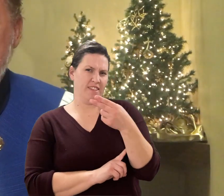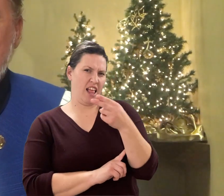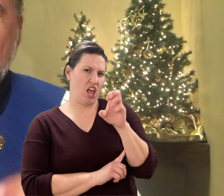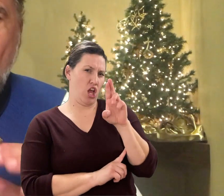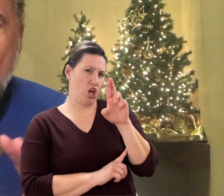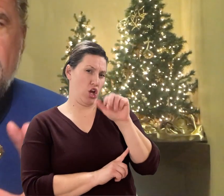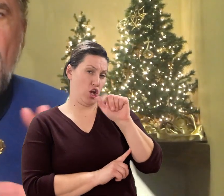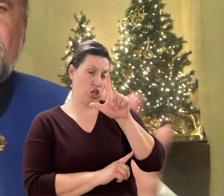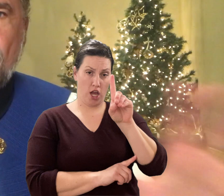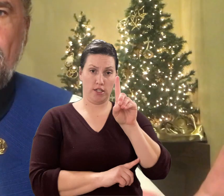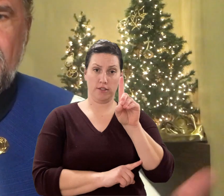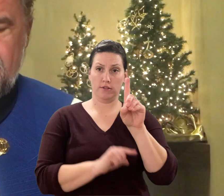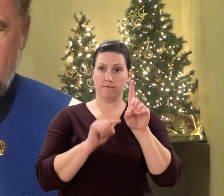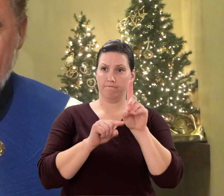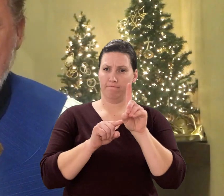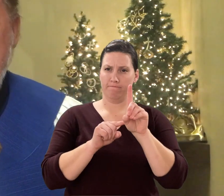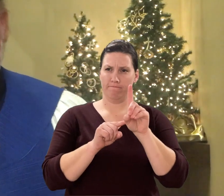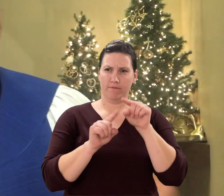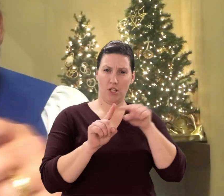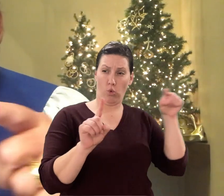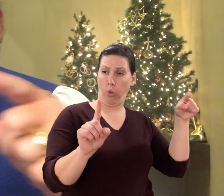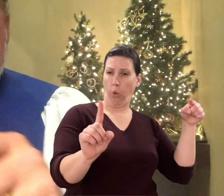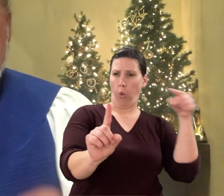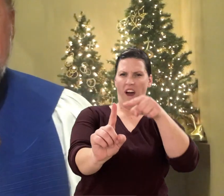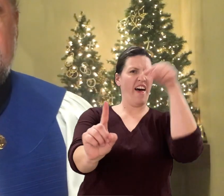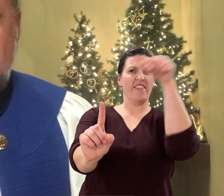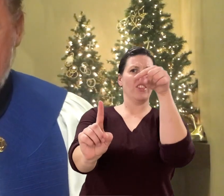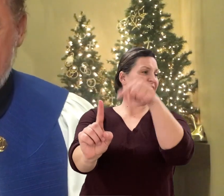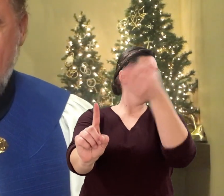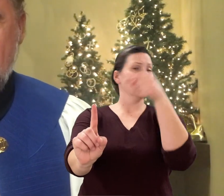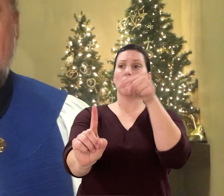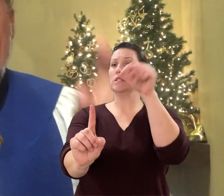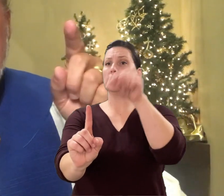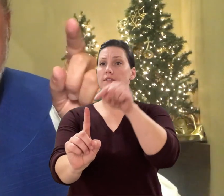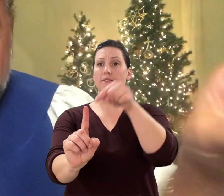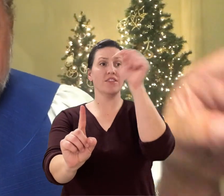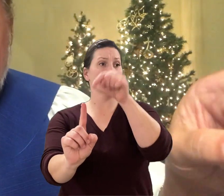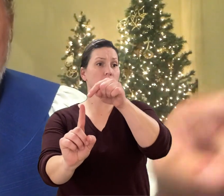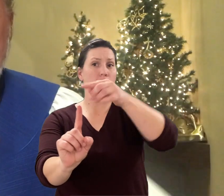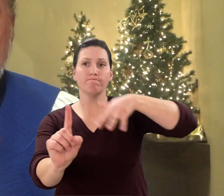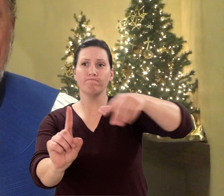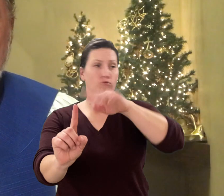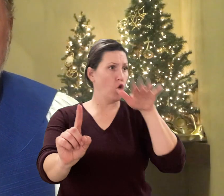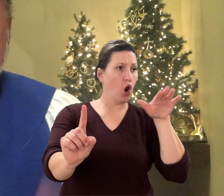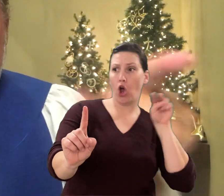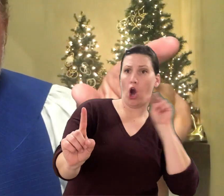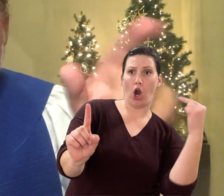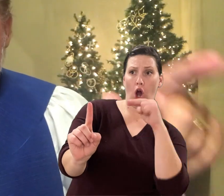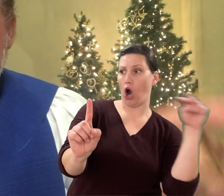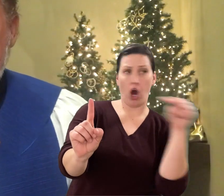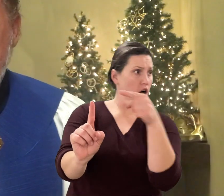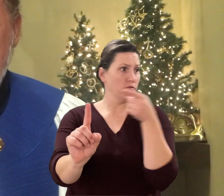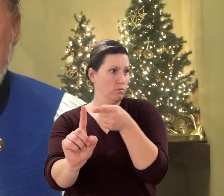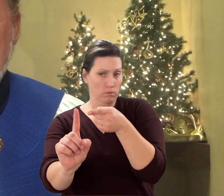who's blowing a trumpet and pointing to Jesus and saying, "This is him. This